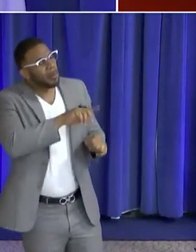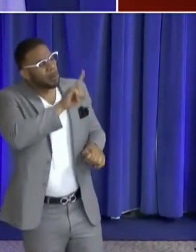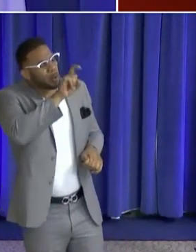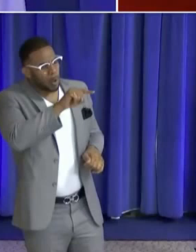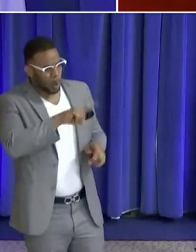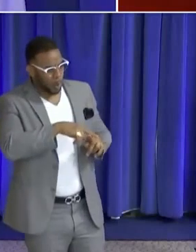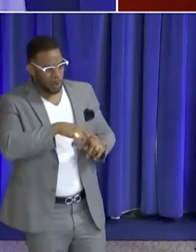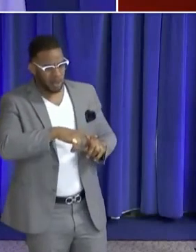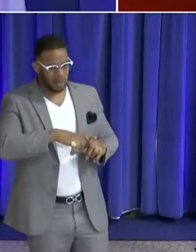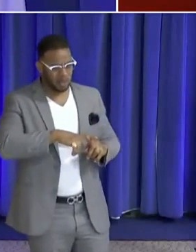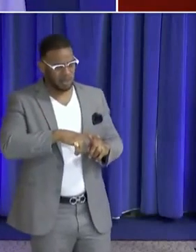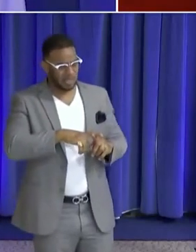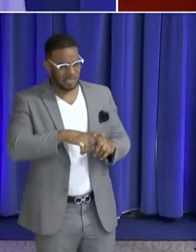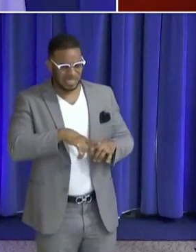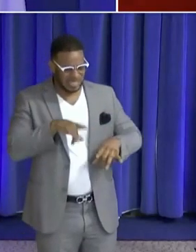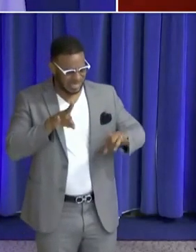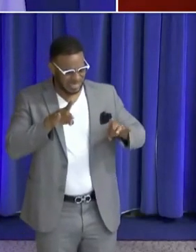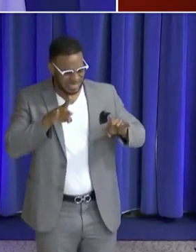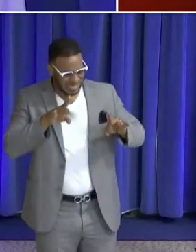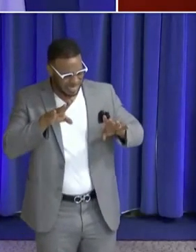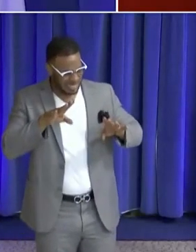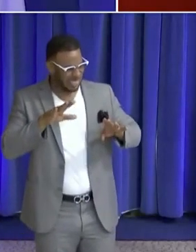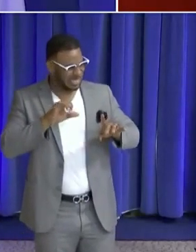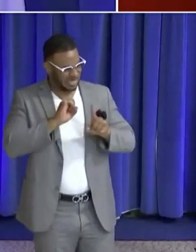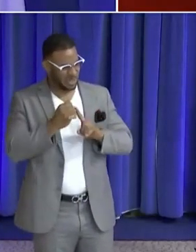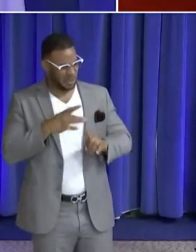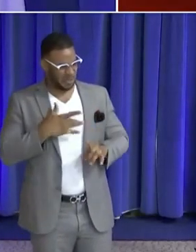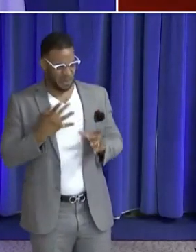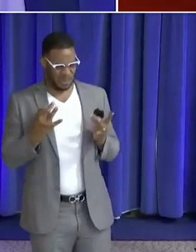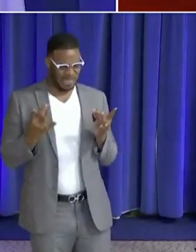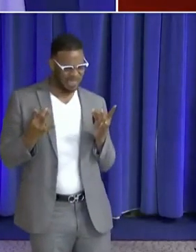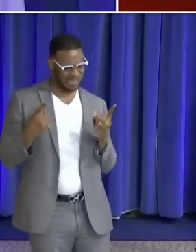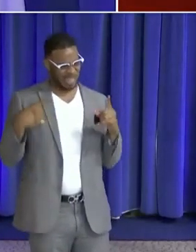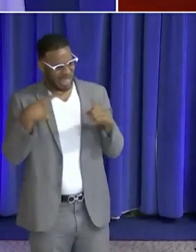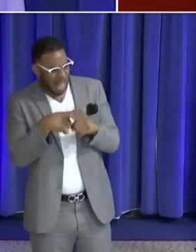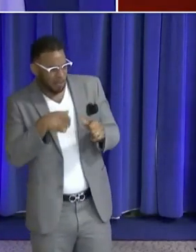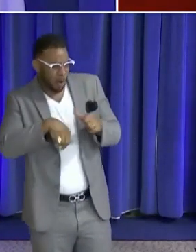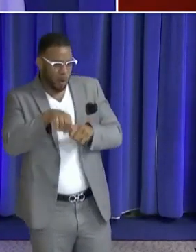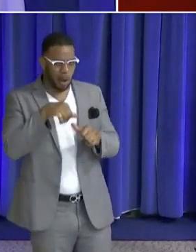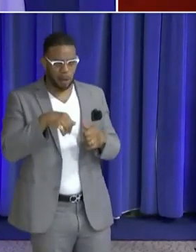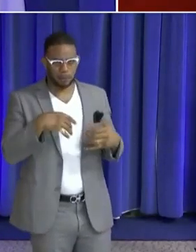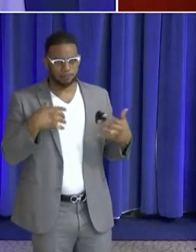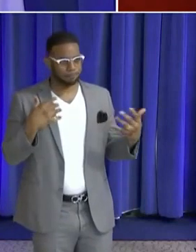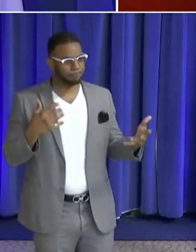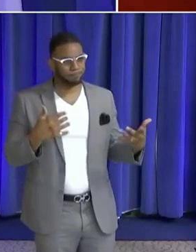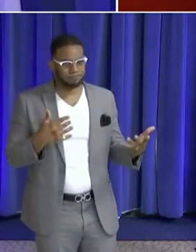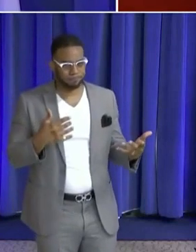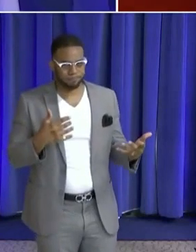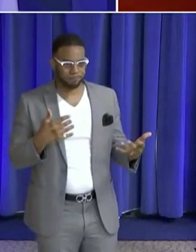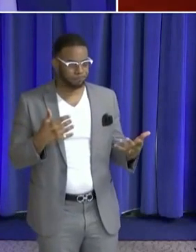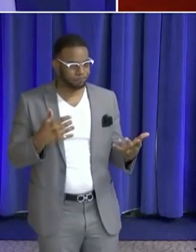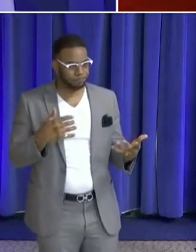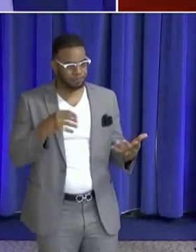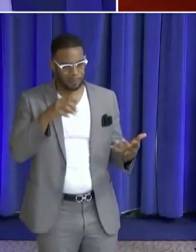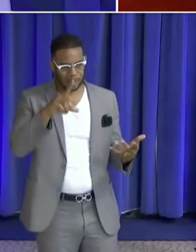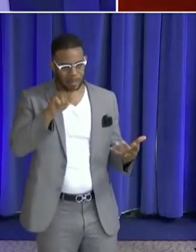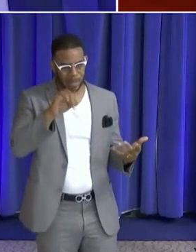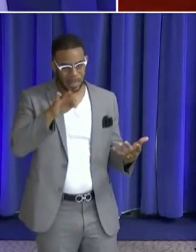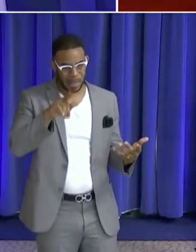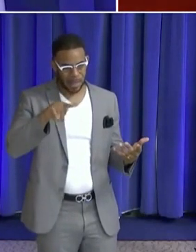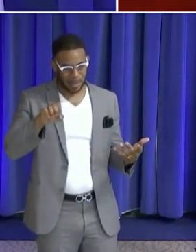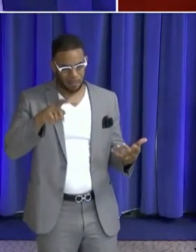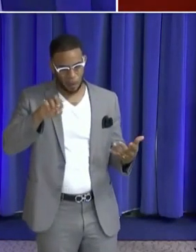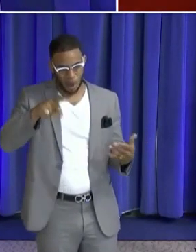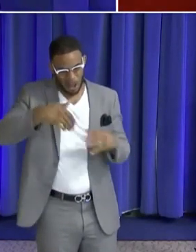know, when push comes to shove, and there's tension and conflict around, you know, right by now Lafayette Park, to use